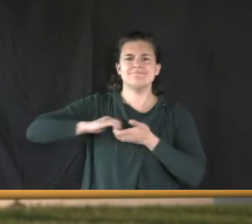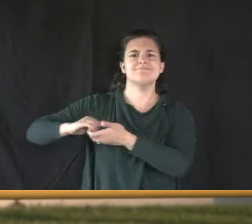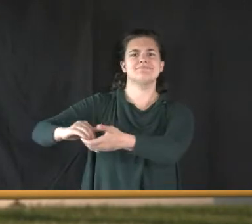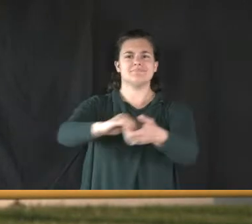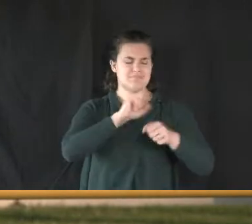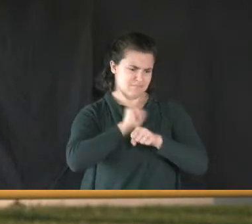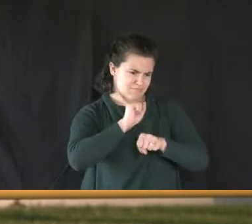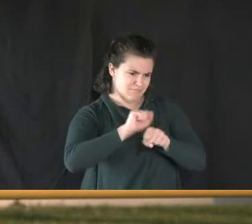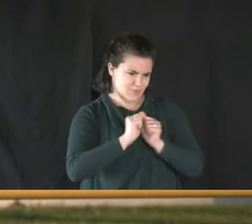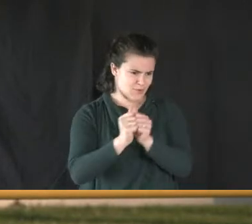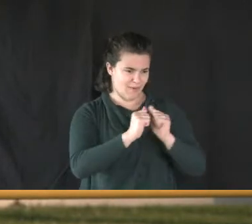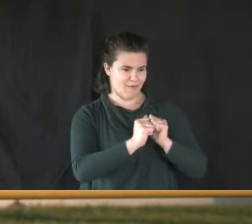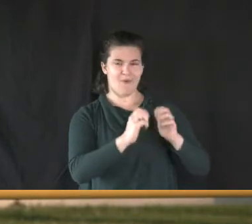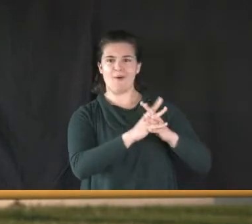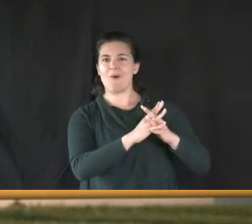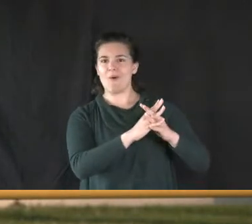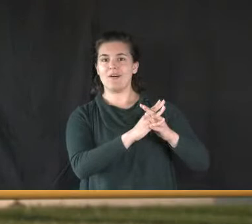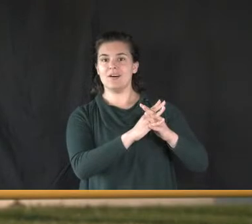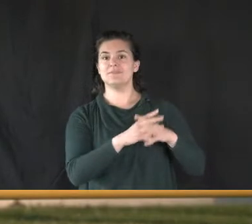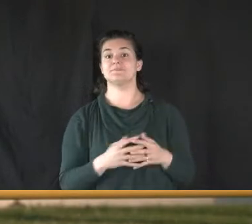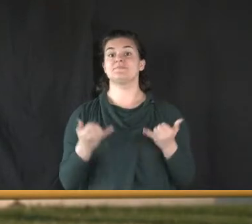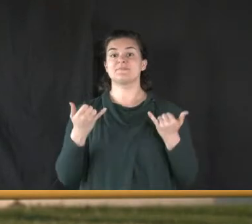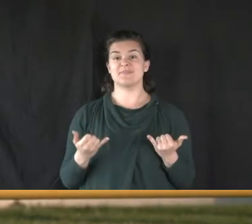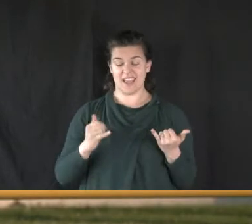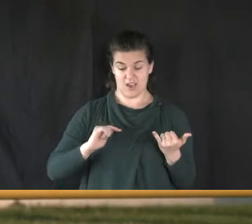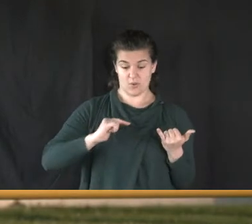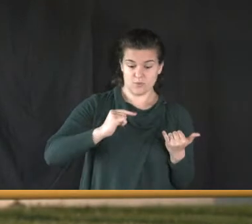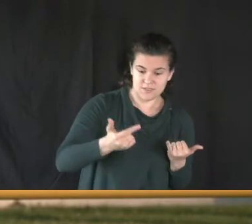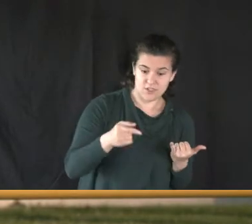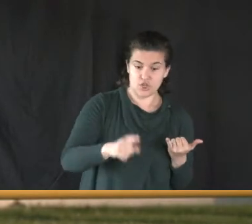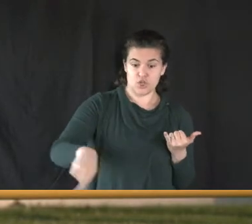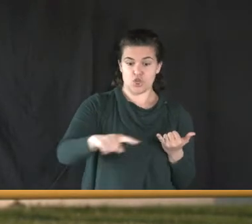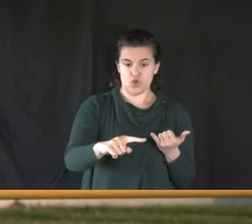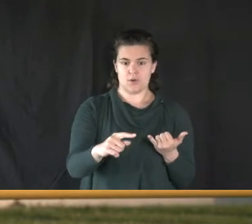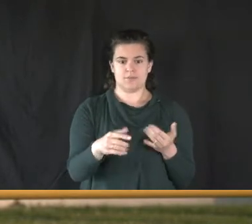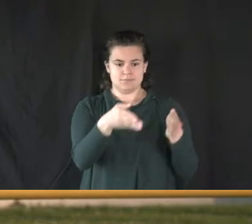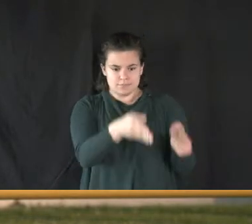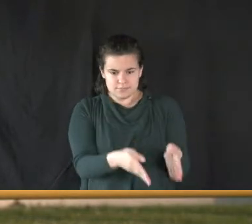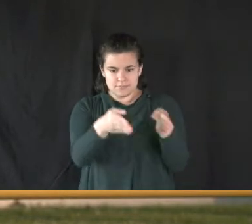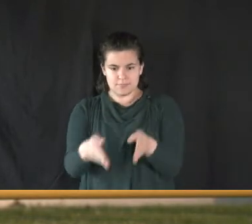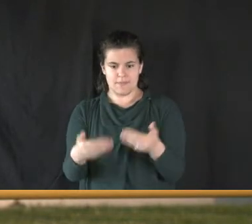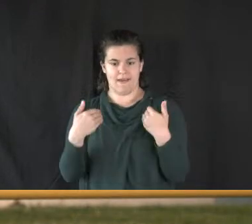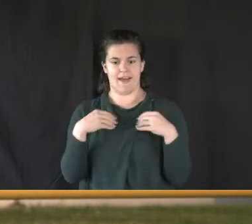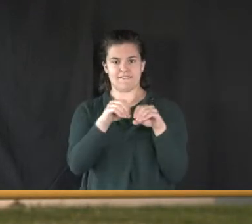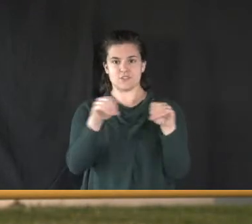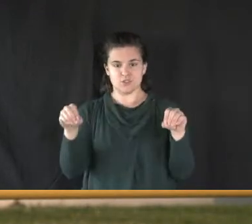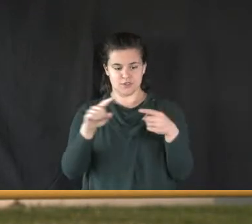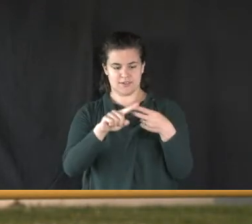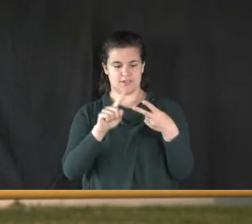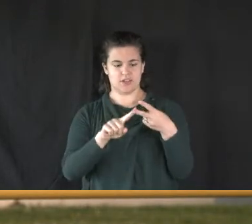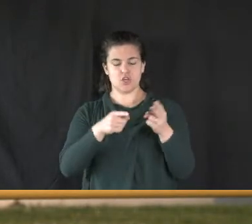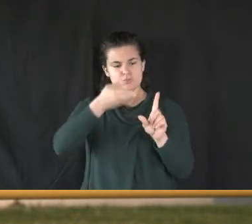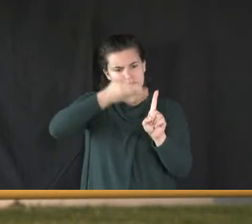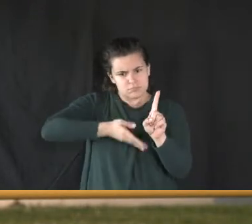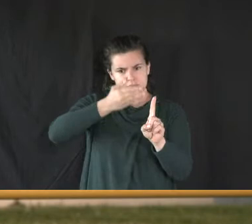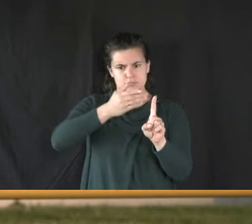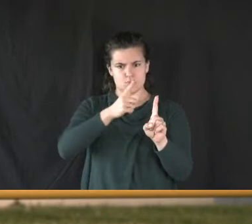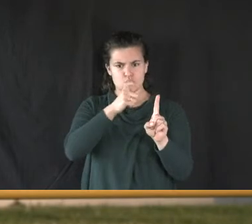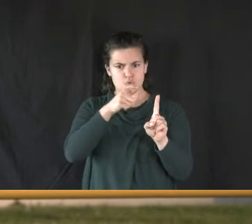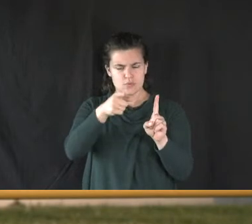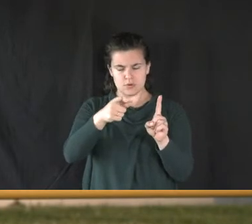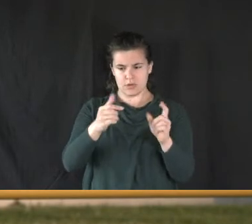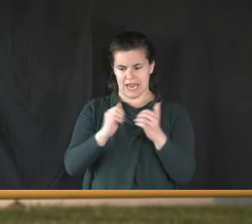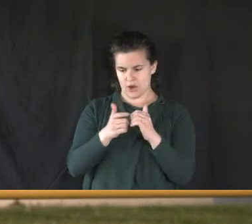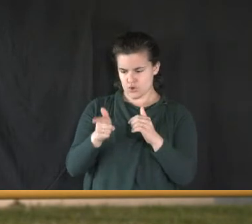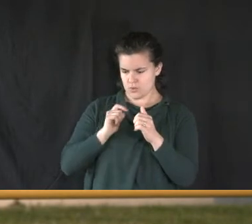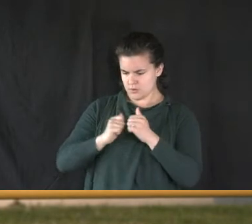not just new degrees, but all the qualities that define you, will you make a difference, and how will you do